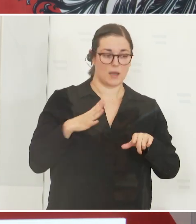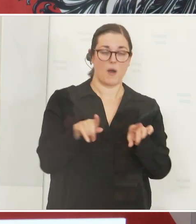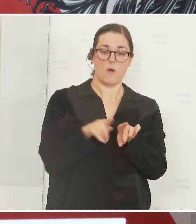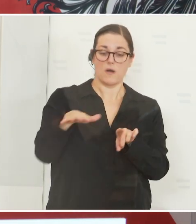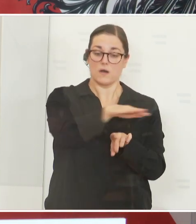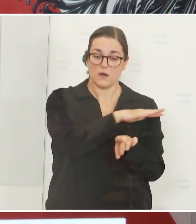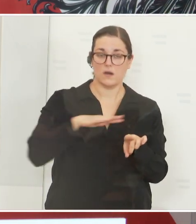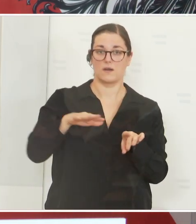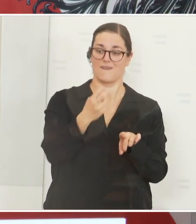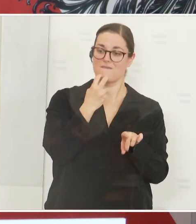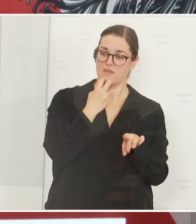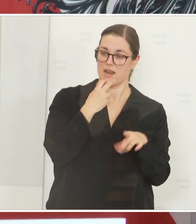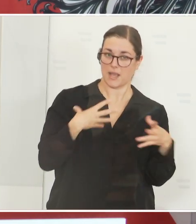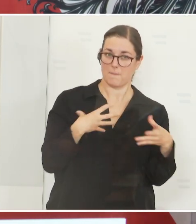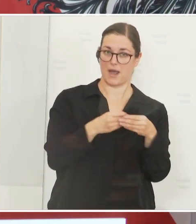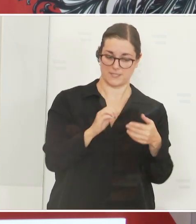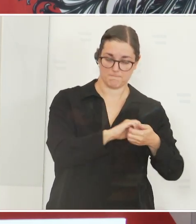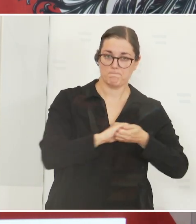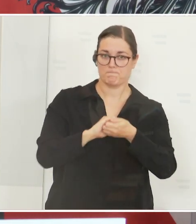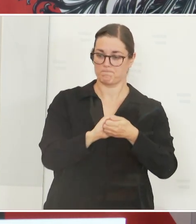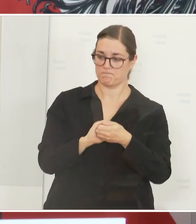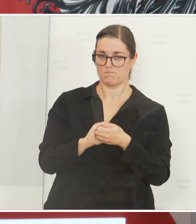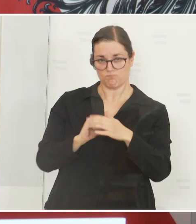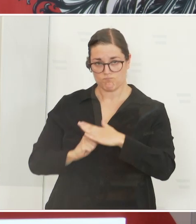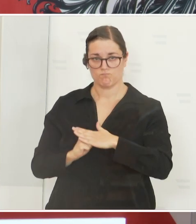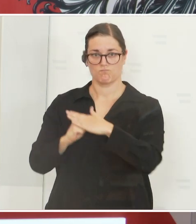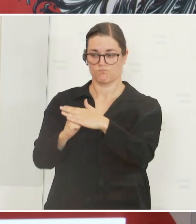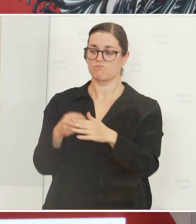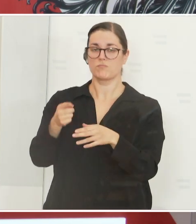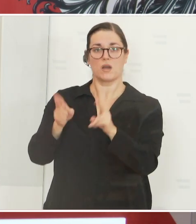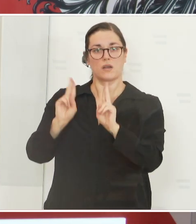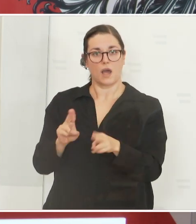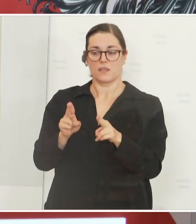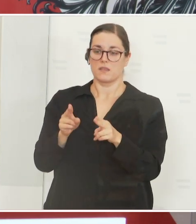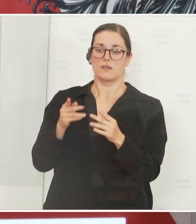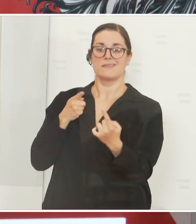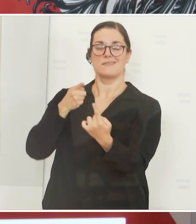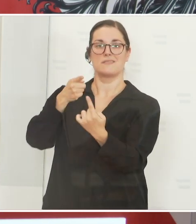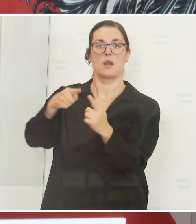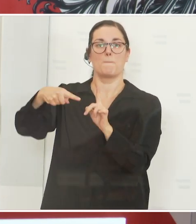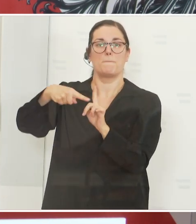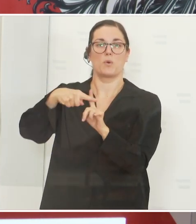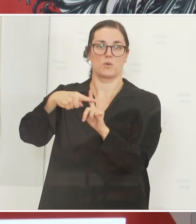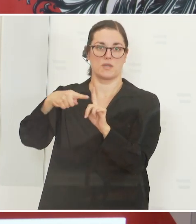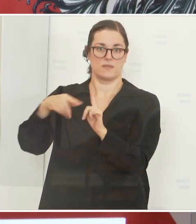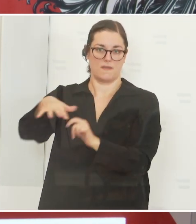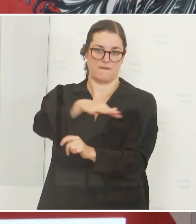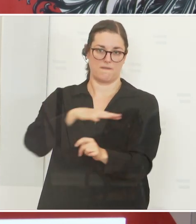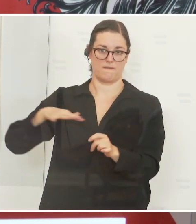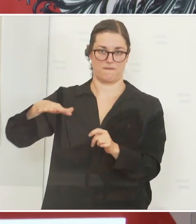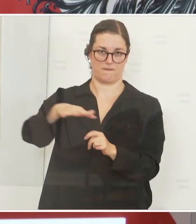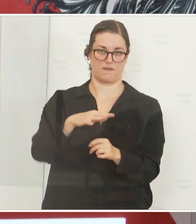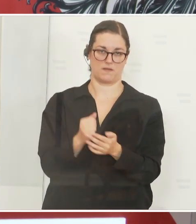way for meaningful dialogue which could lead to a positive narrative. And I assure you that we